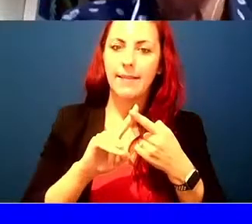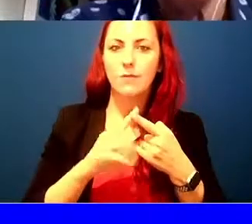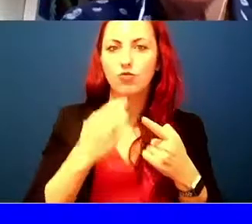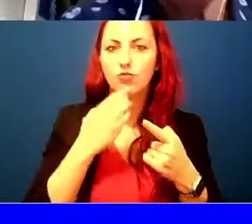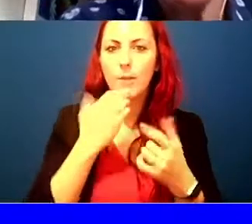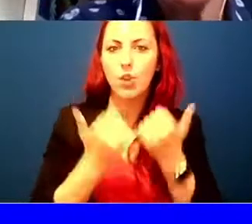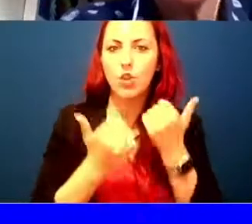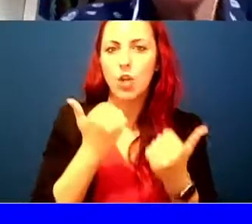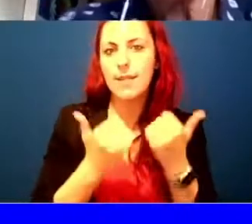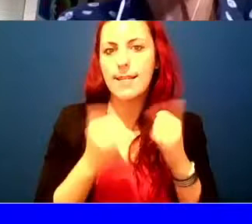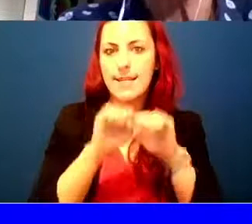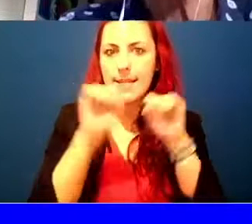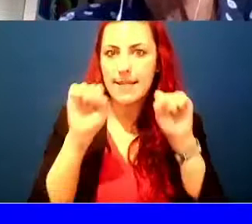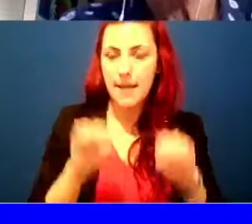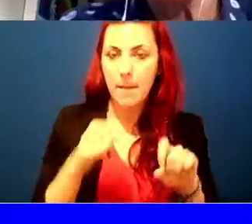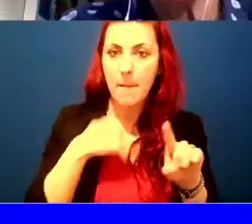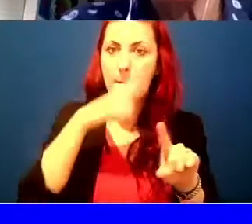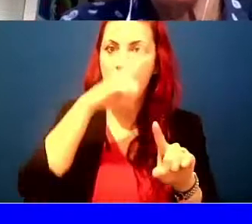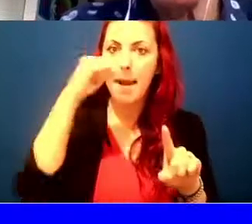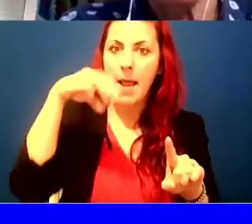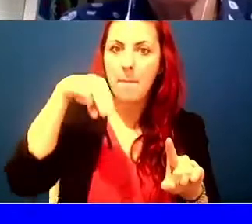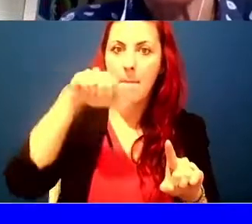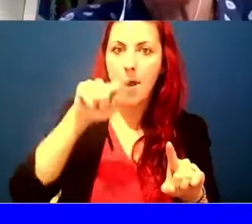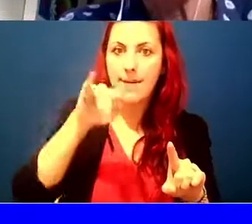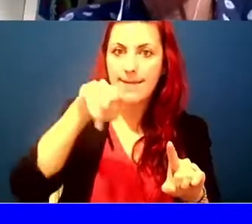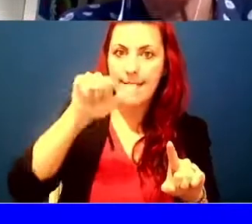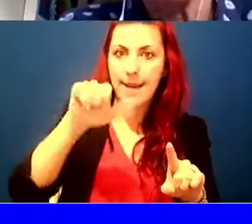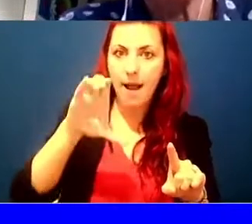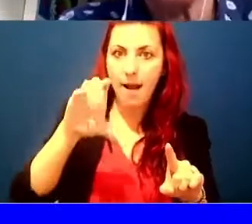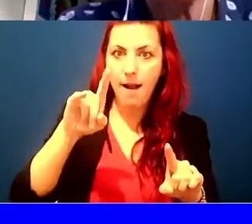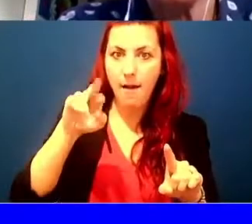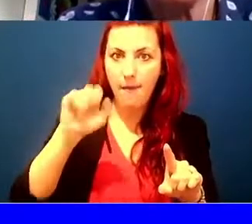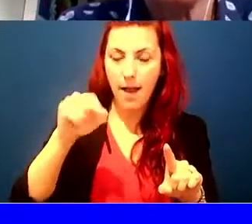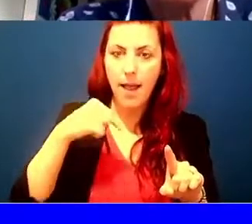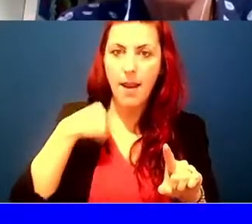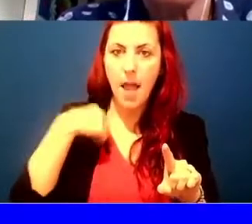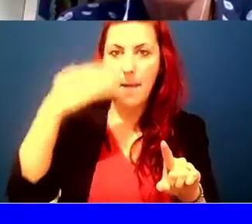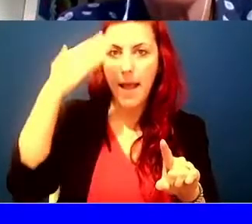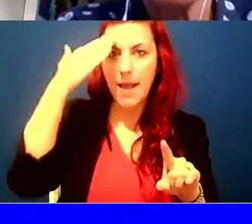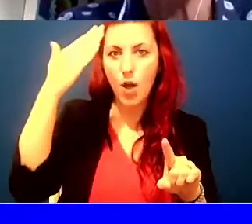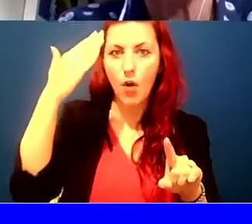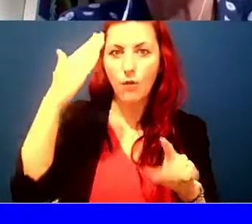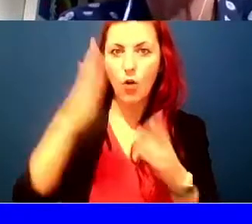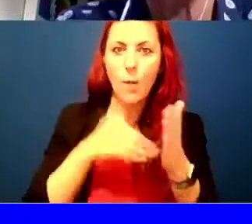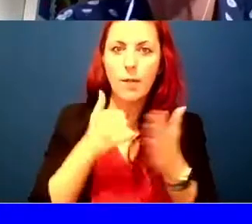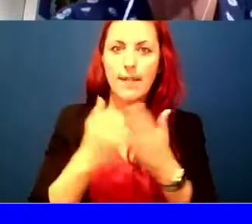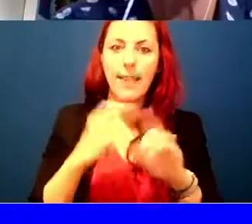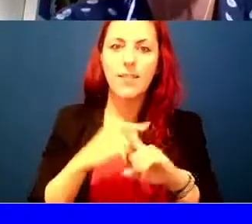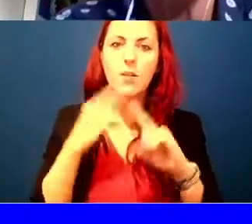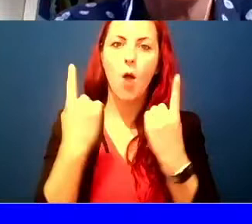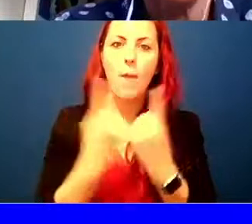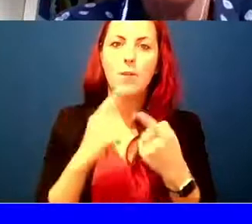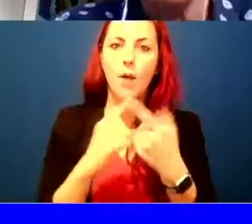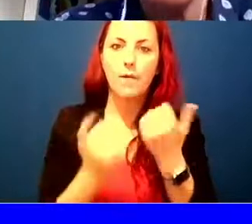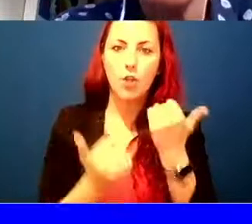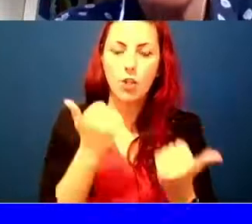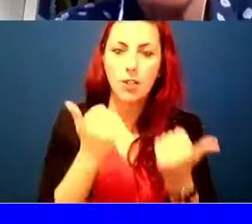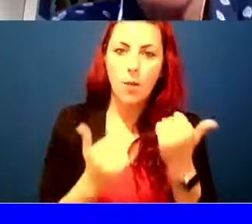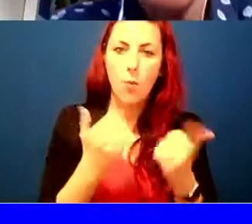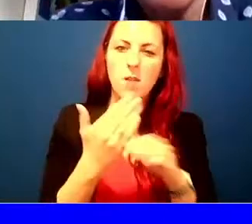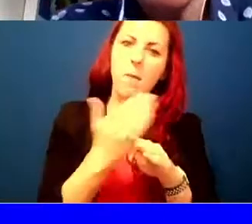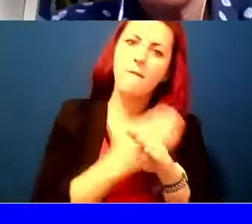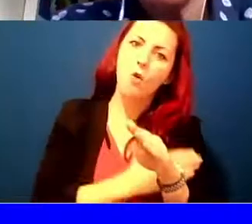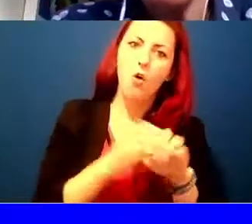system. My name is Martina Colville, and I'm head of corporate in the Department of Justice and what was also